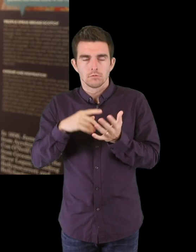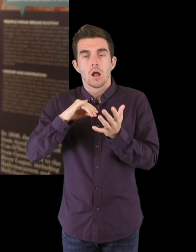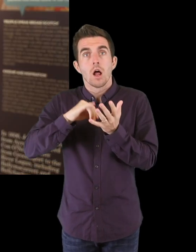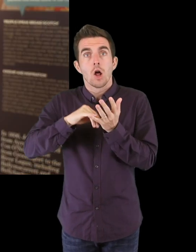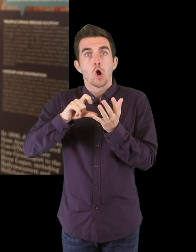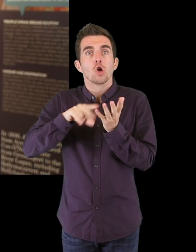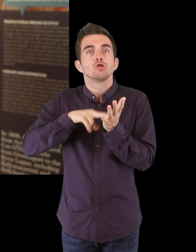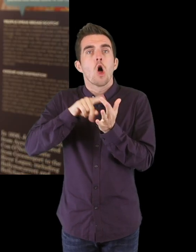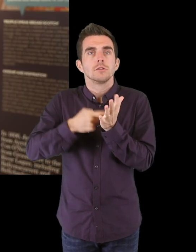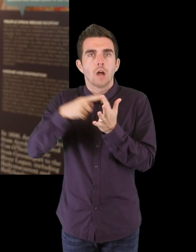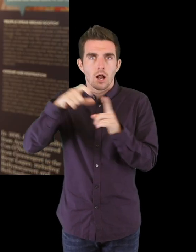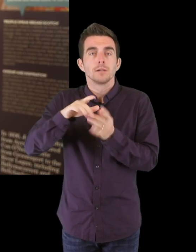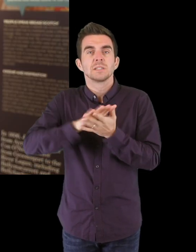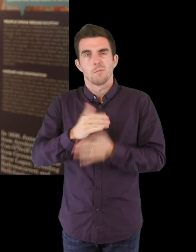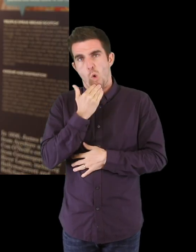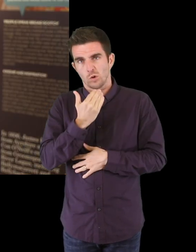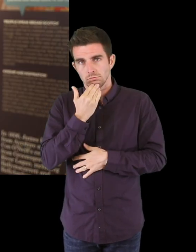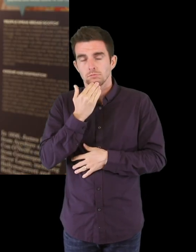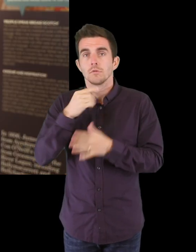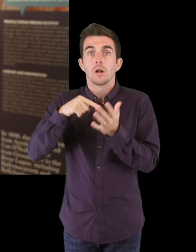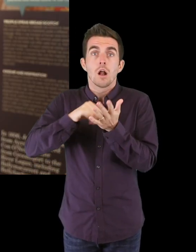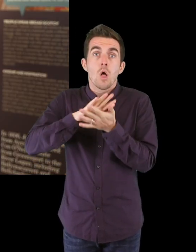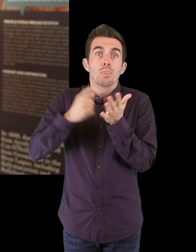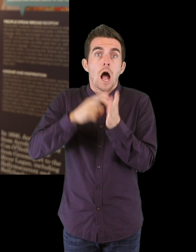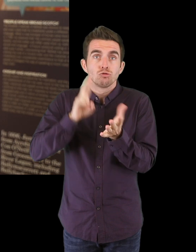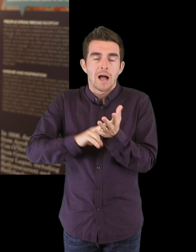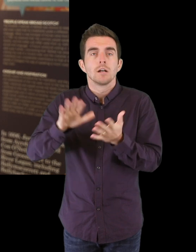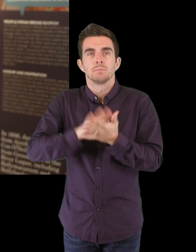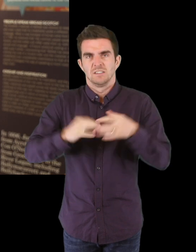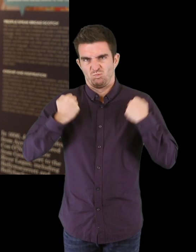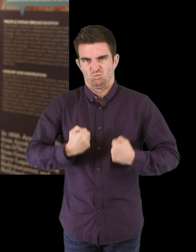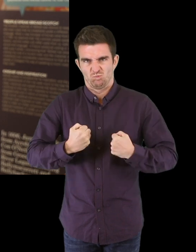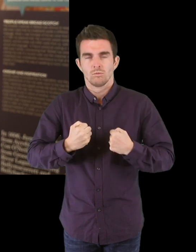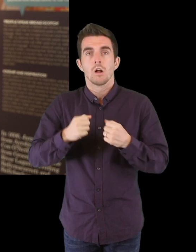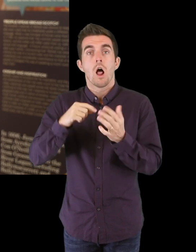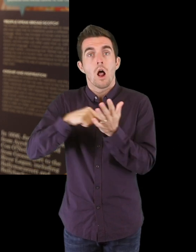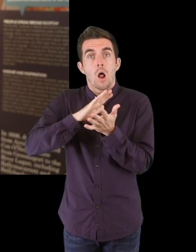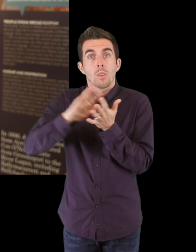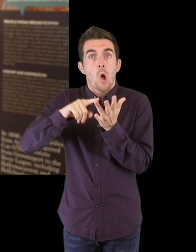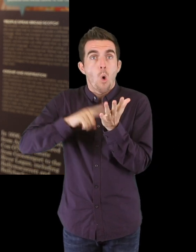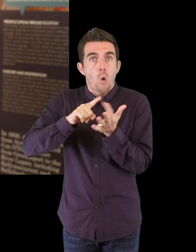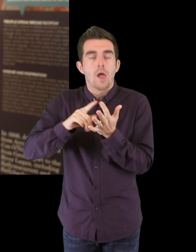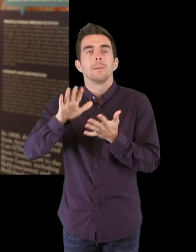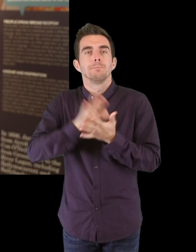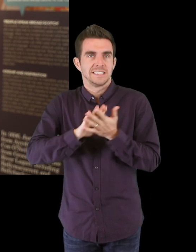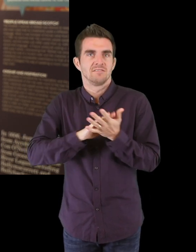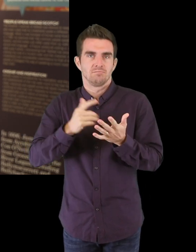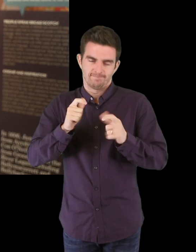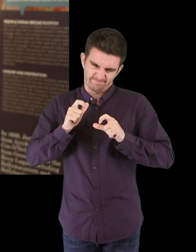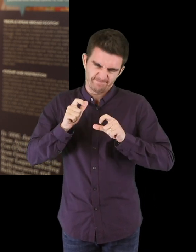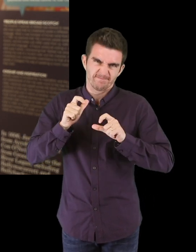it. To be scunnered means to be bored or disgusted. Thran means obstinate or